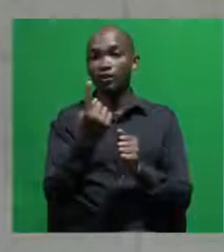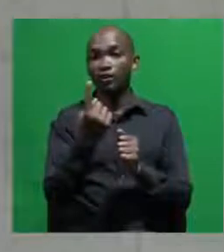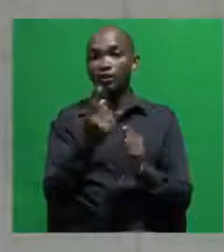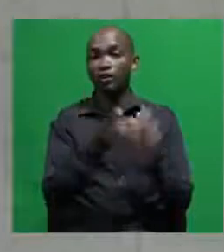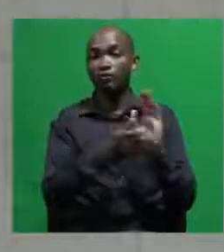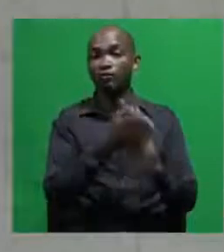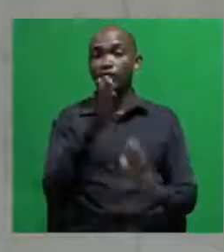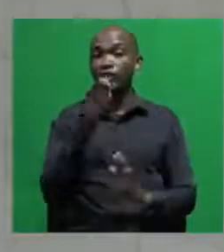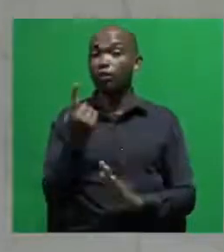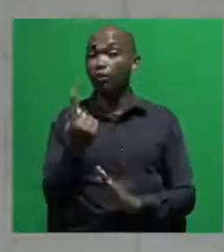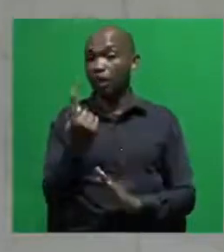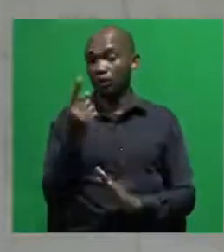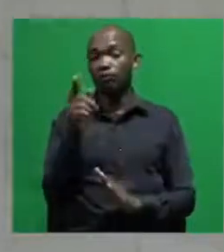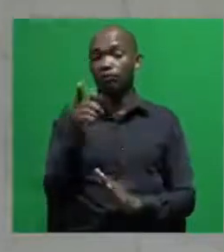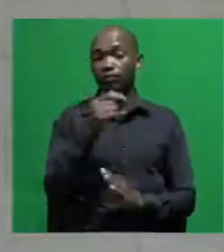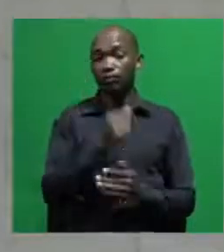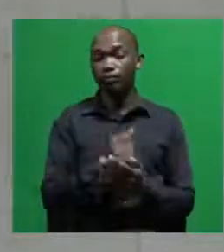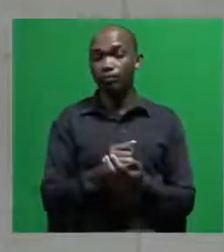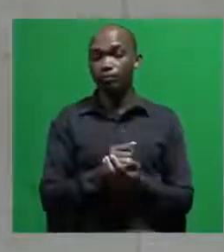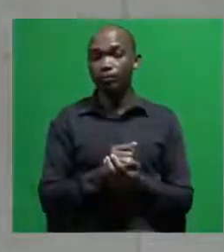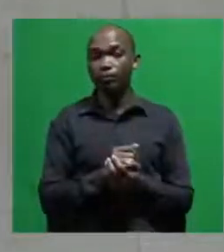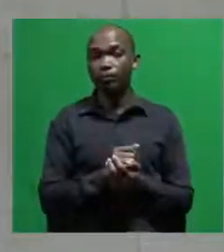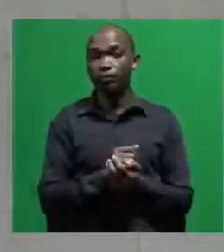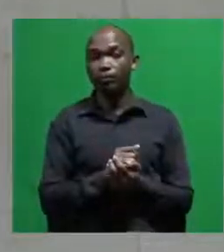we have